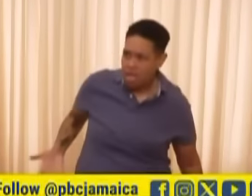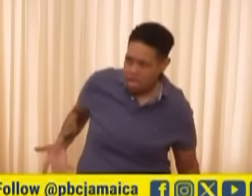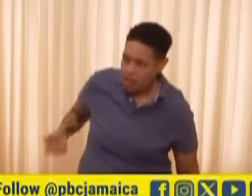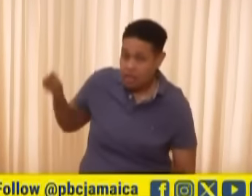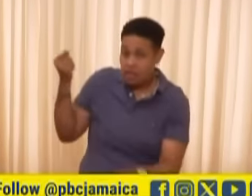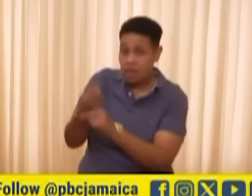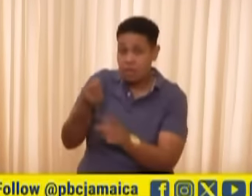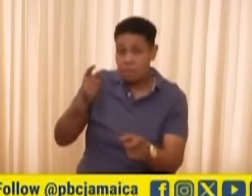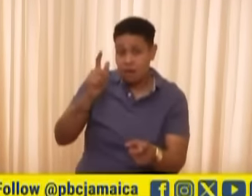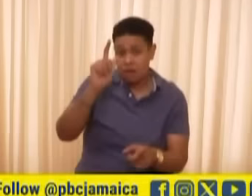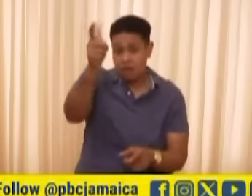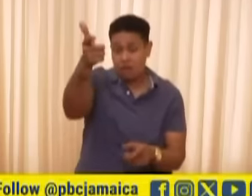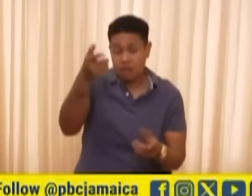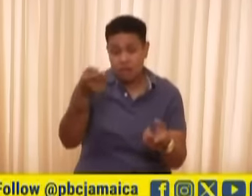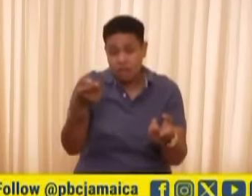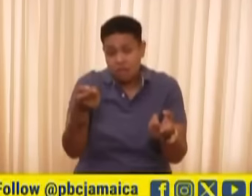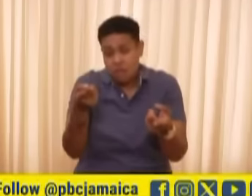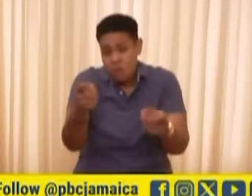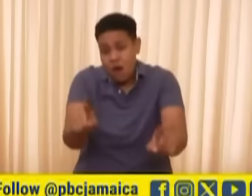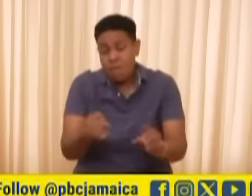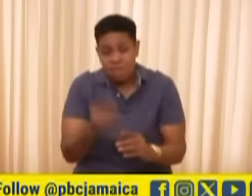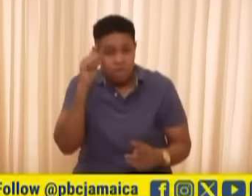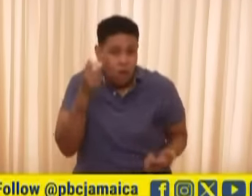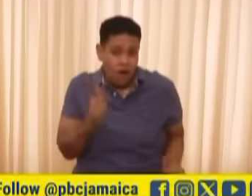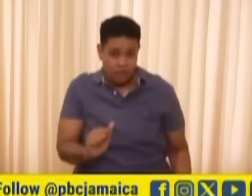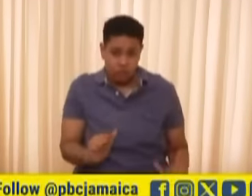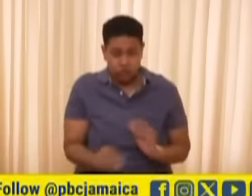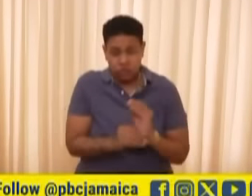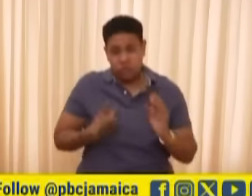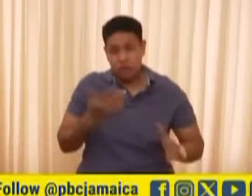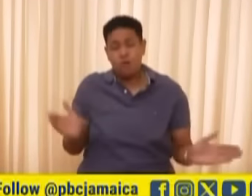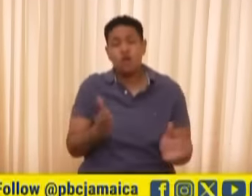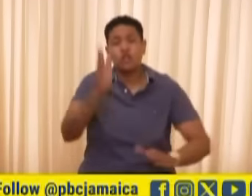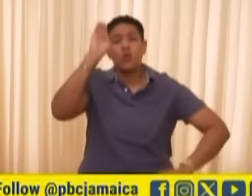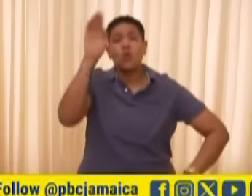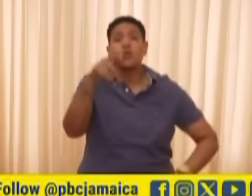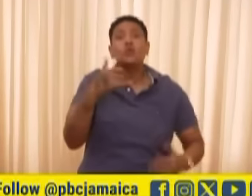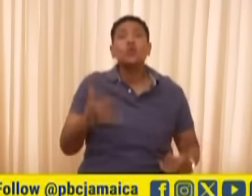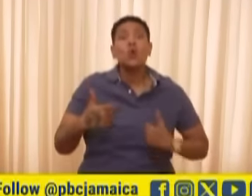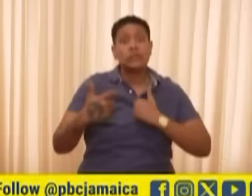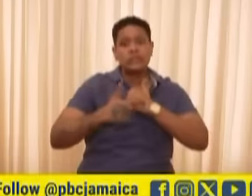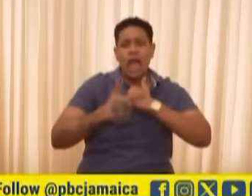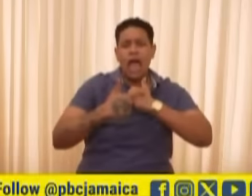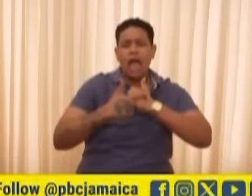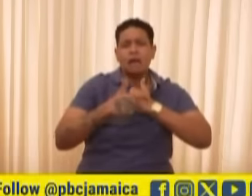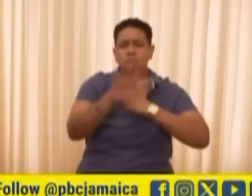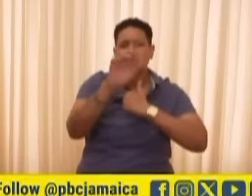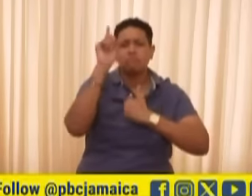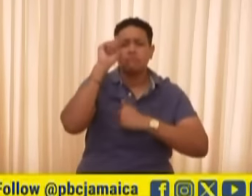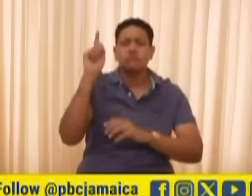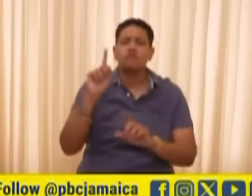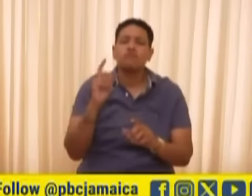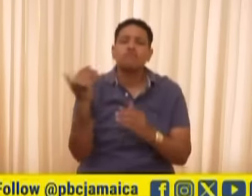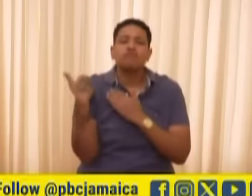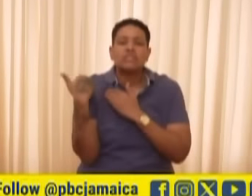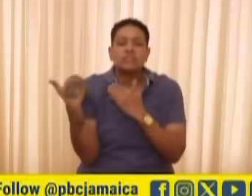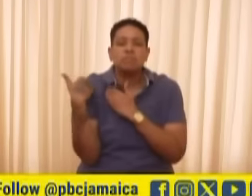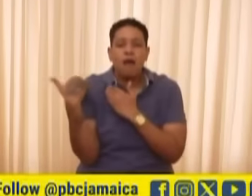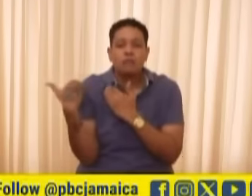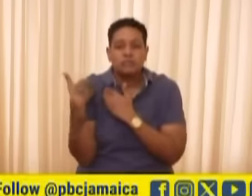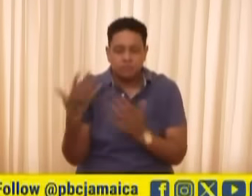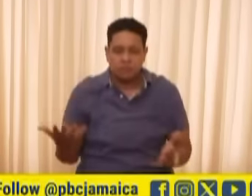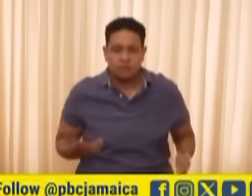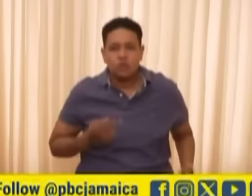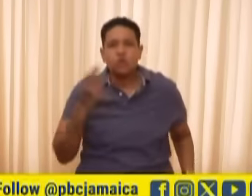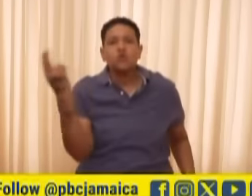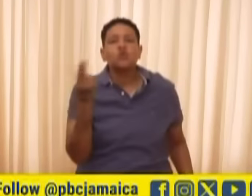outcome of the efforts. So I'm urging everyone to be, at this time, responsible.